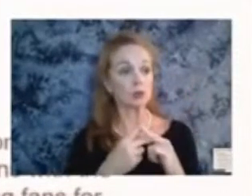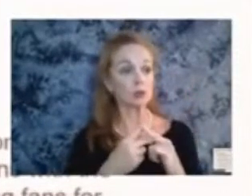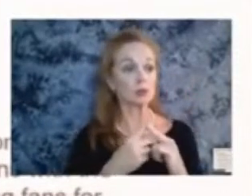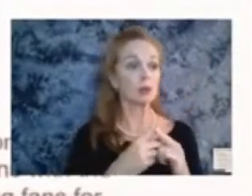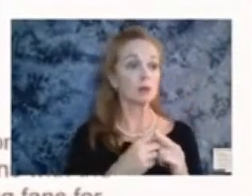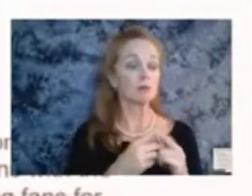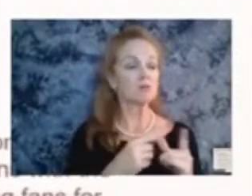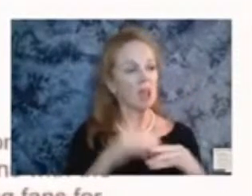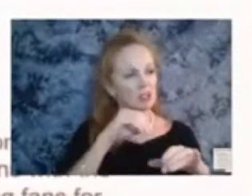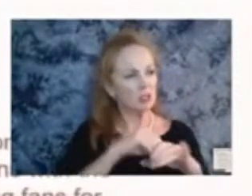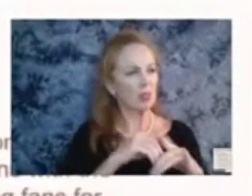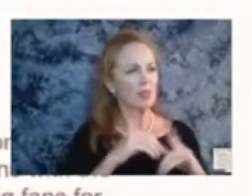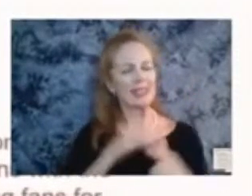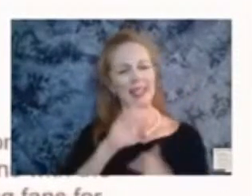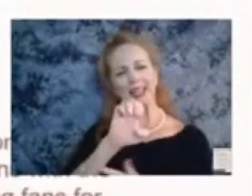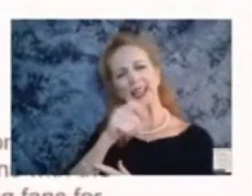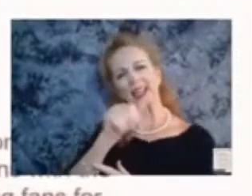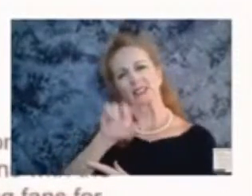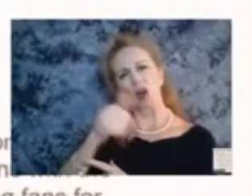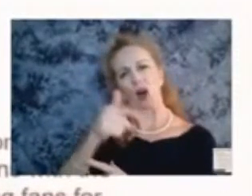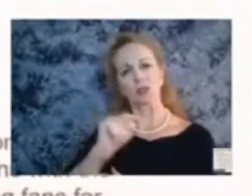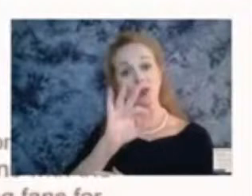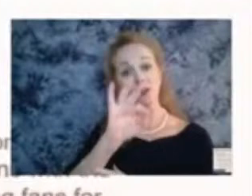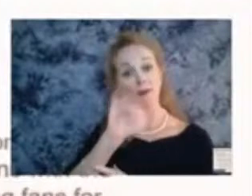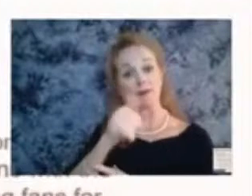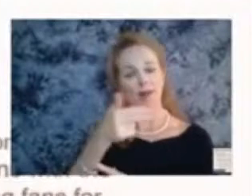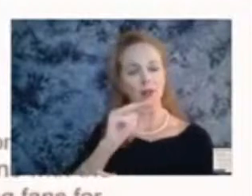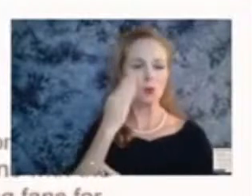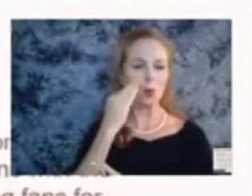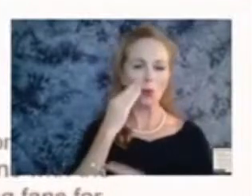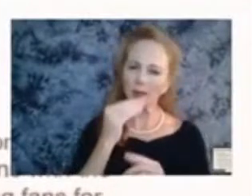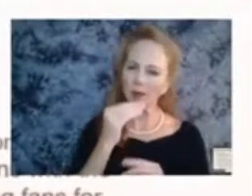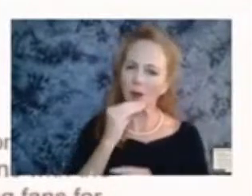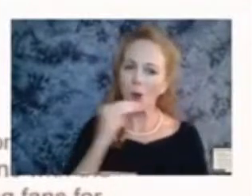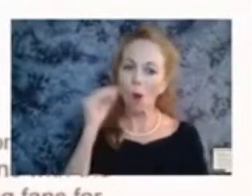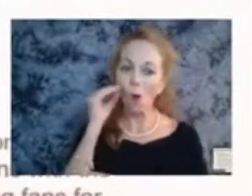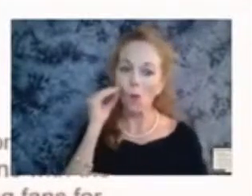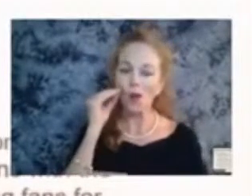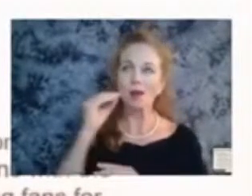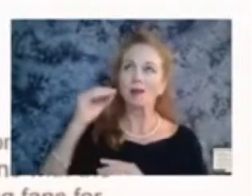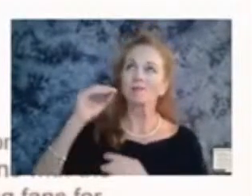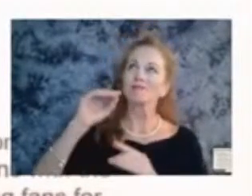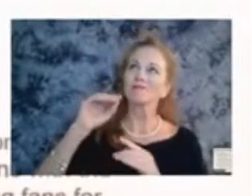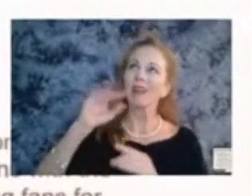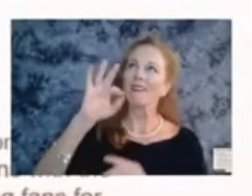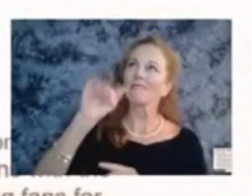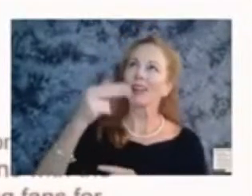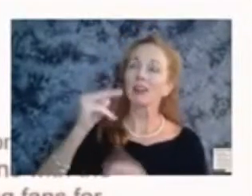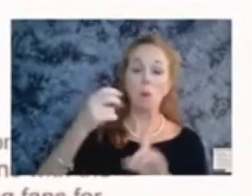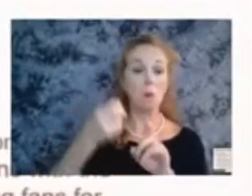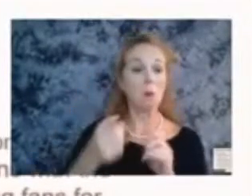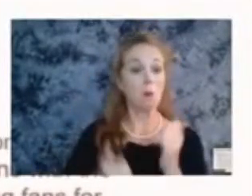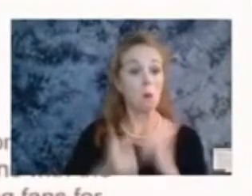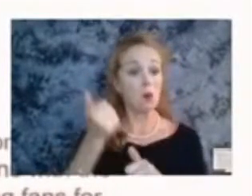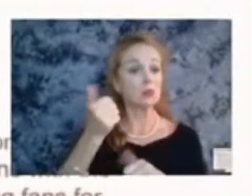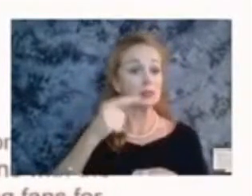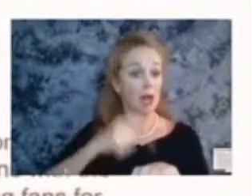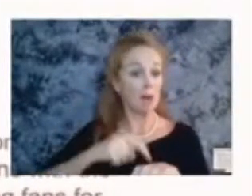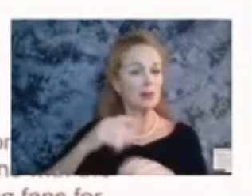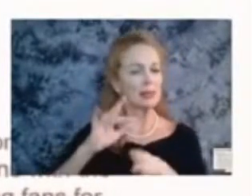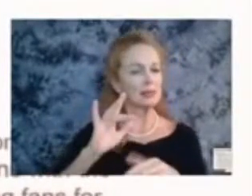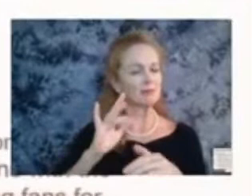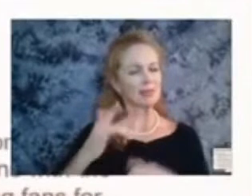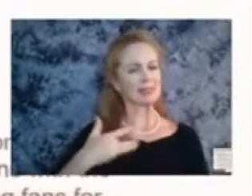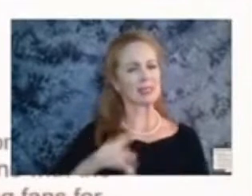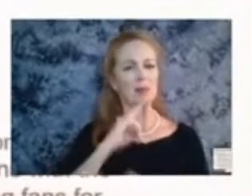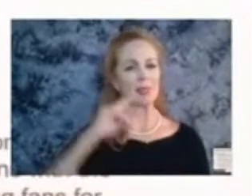think of an exhaust fan, particularly in our homes, most of them are in our restrooms. But in our schools, they are on top of, they're on our